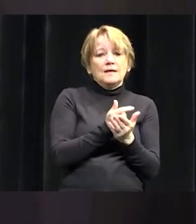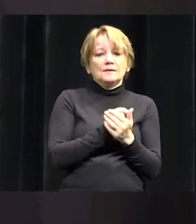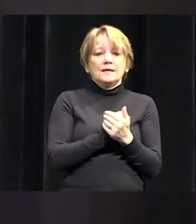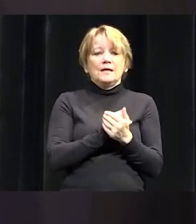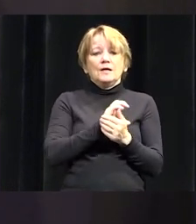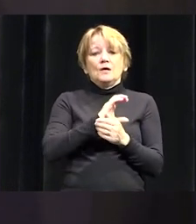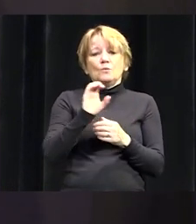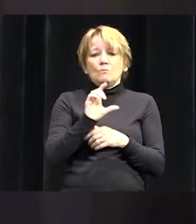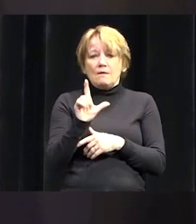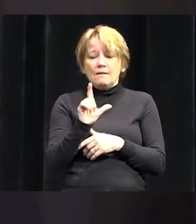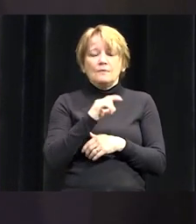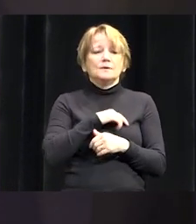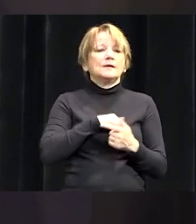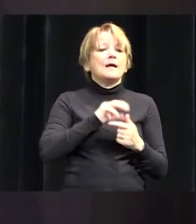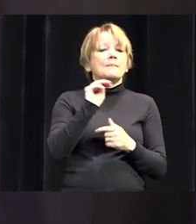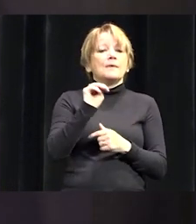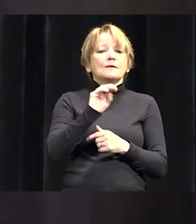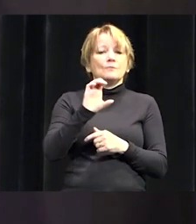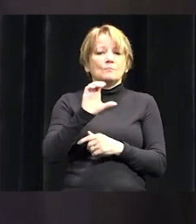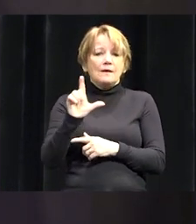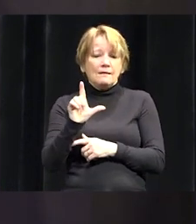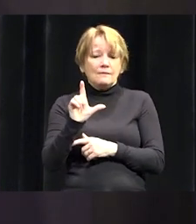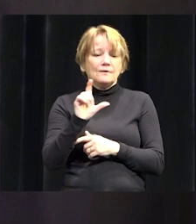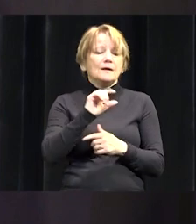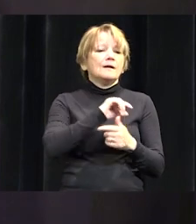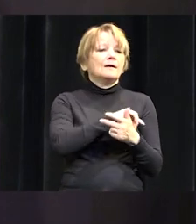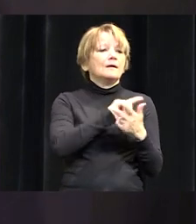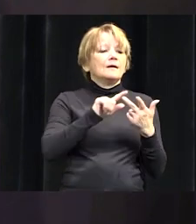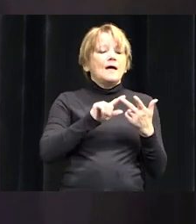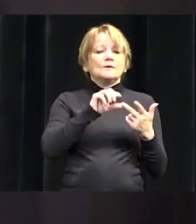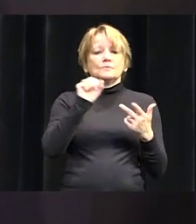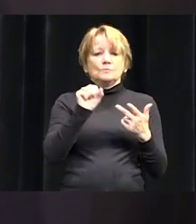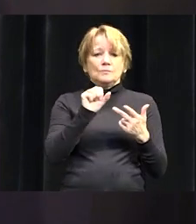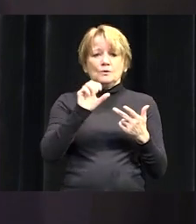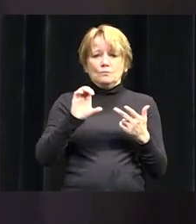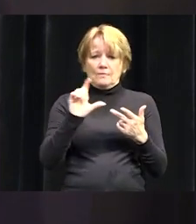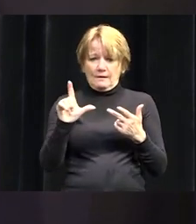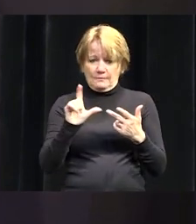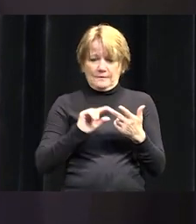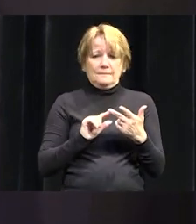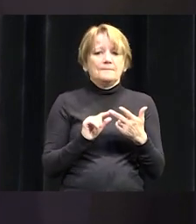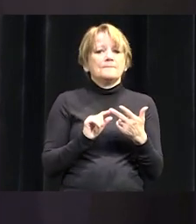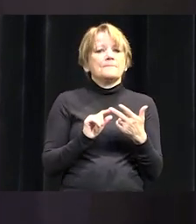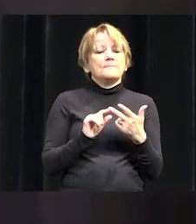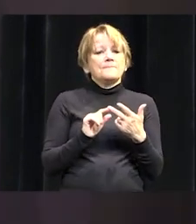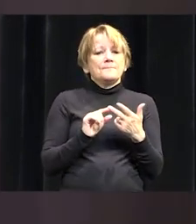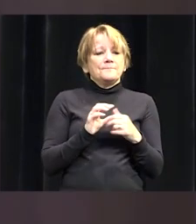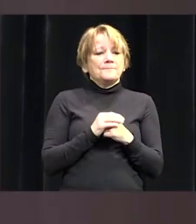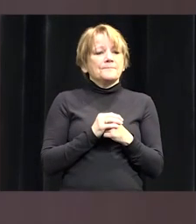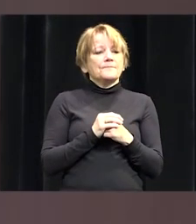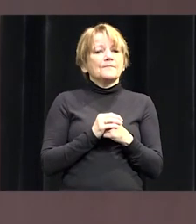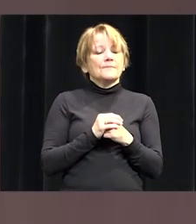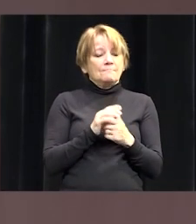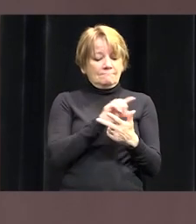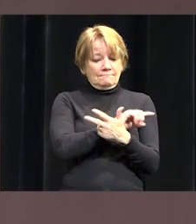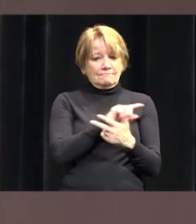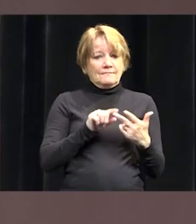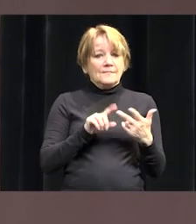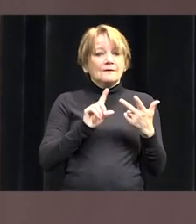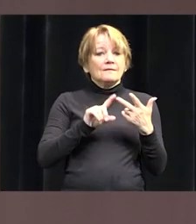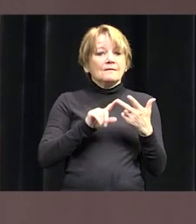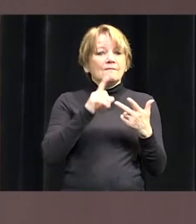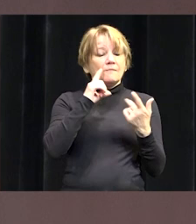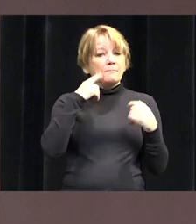may graduate cum laude, magna cum laude, and summa cum laude.